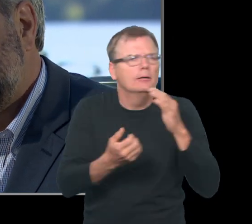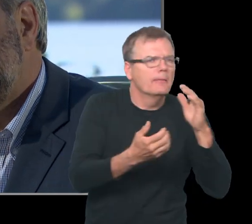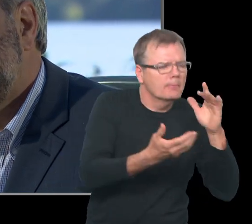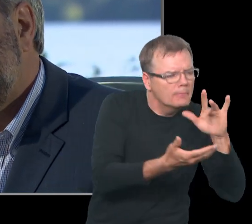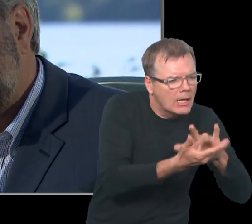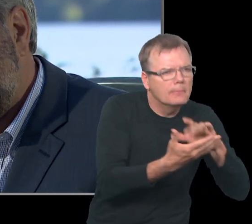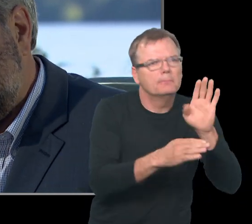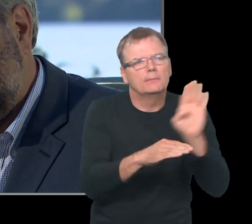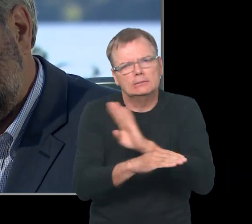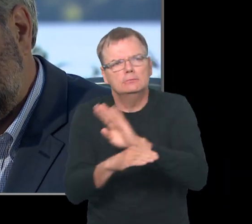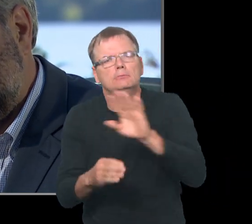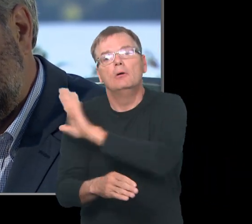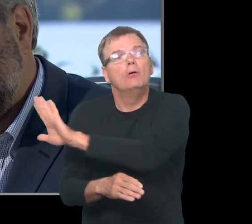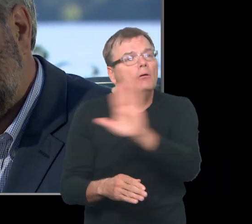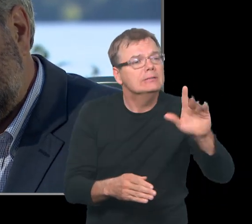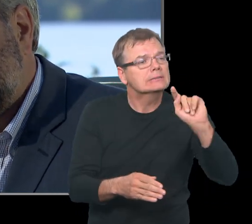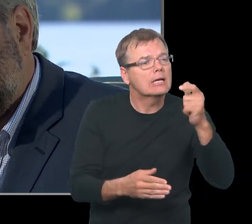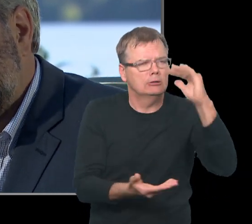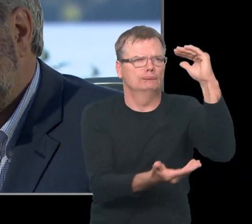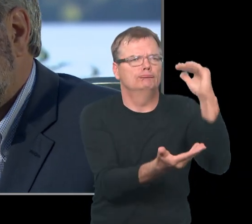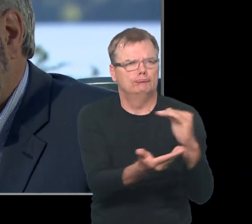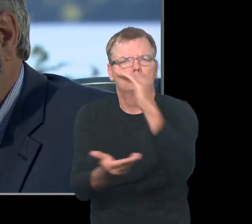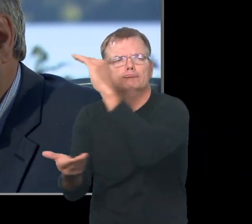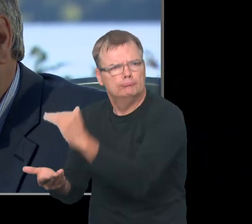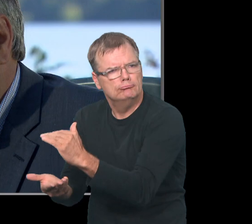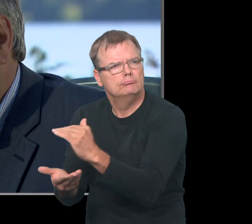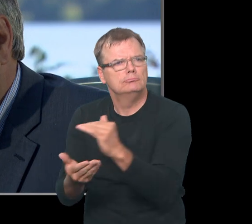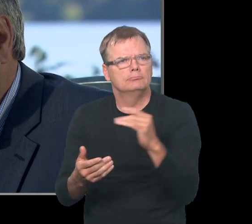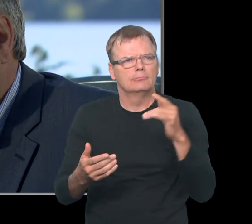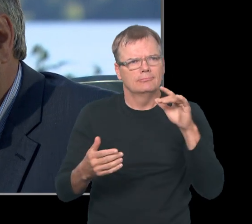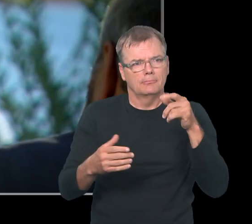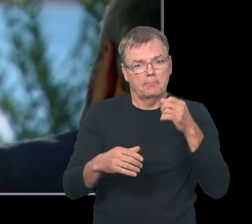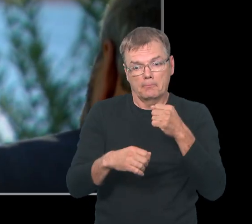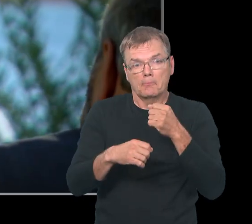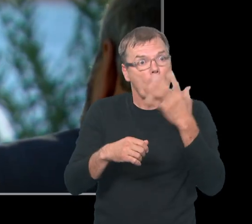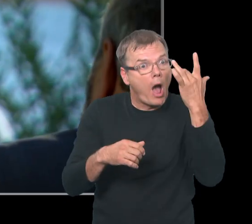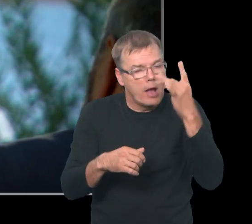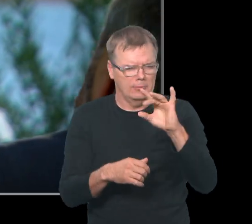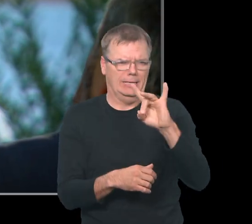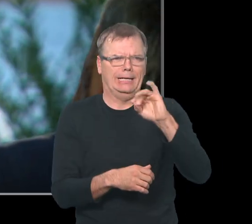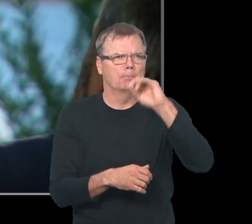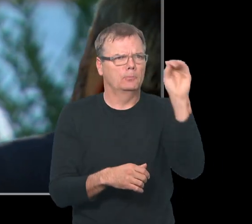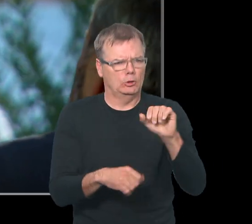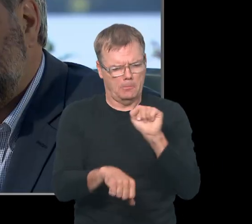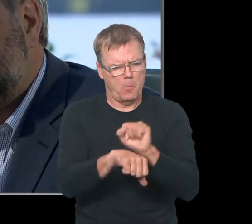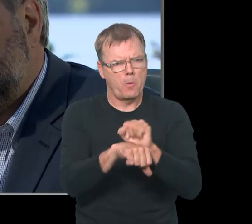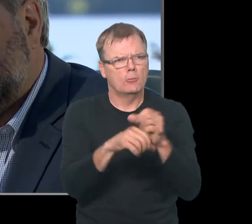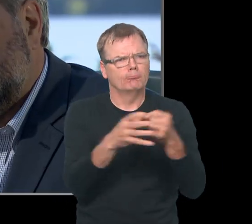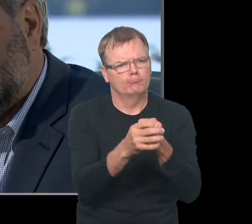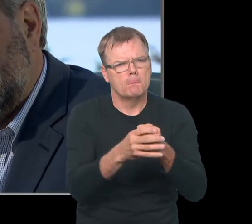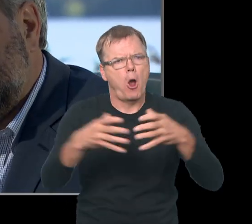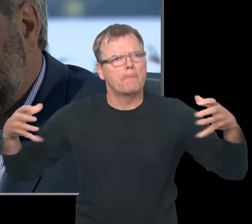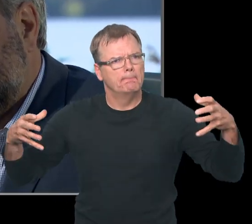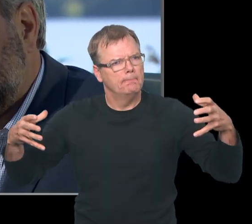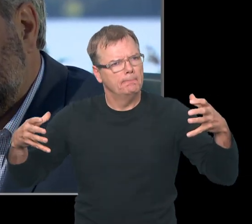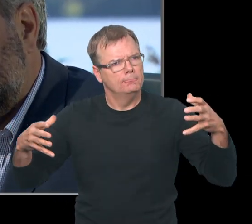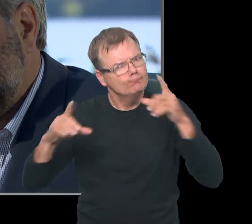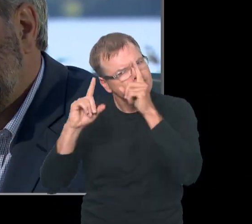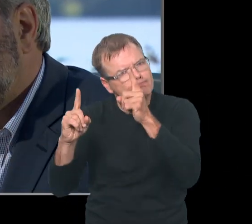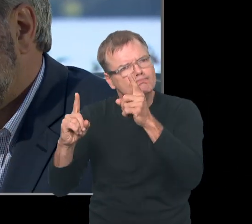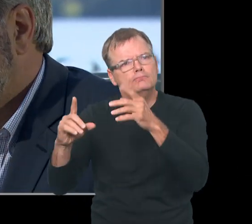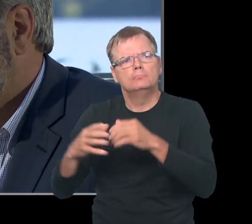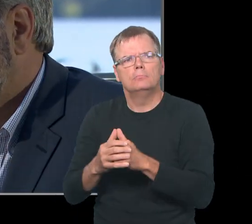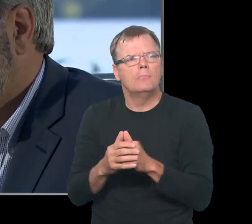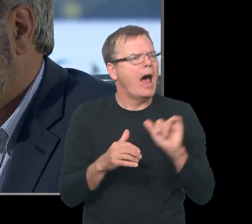medium-sized businesses because they are the job creators. So that's something that we would do immediately. By how much? We've said it would go from the current 11 down to